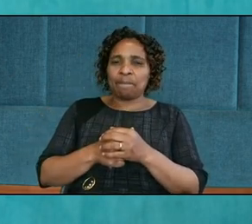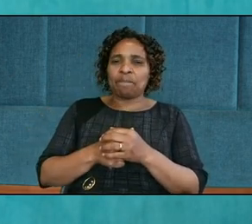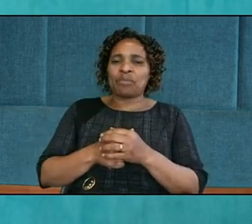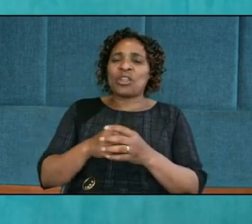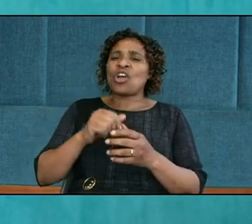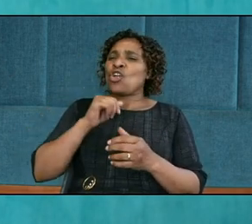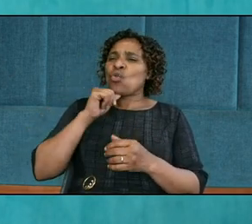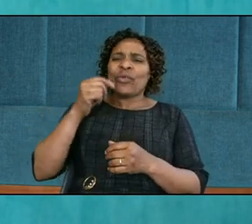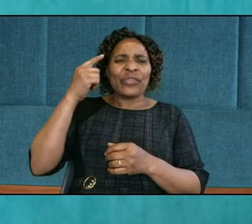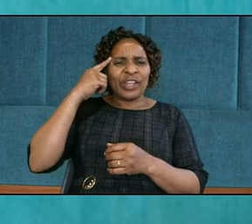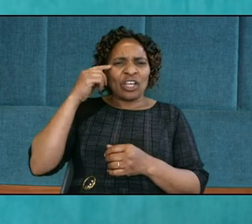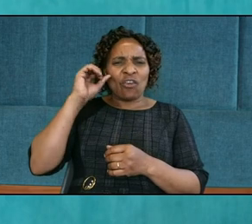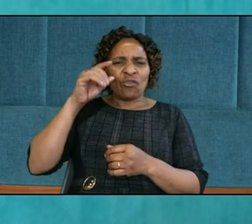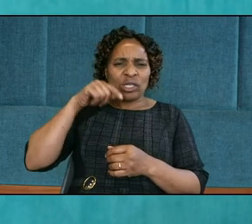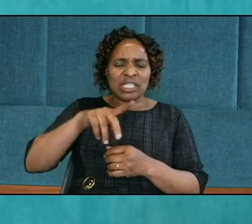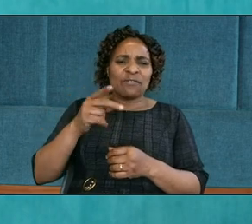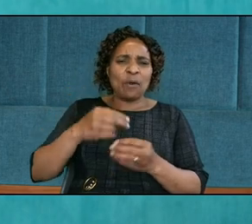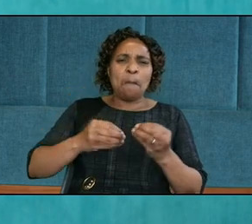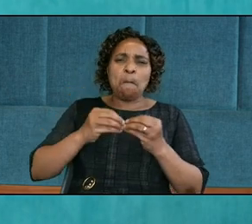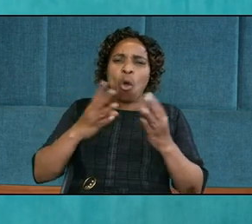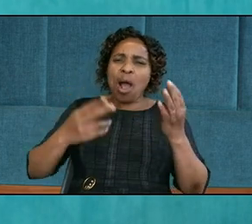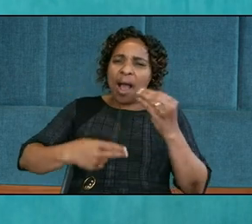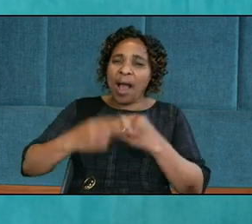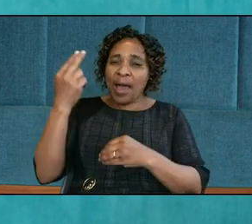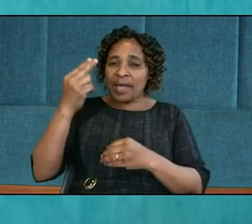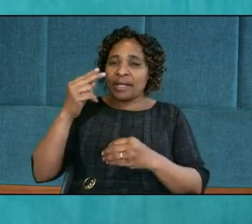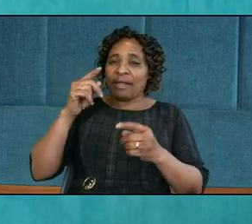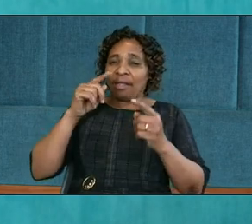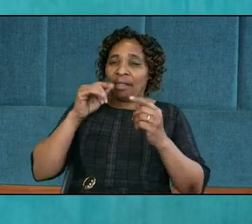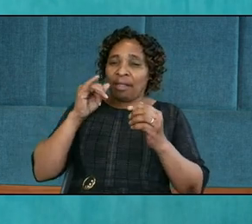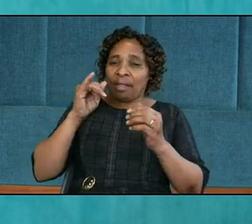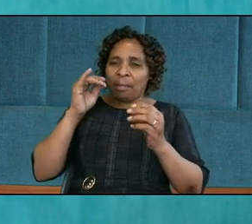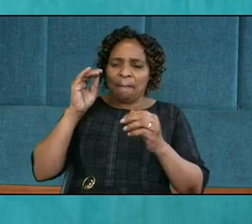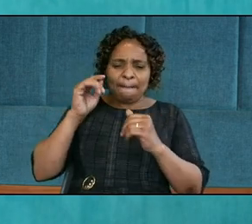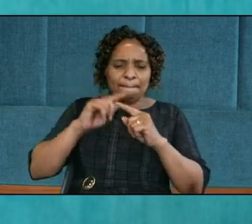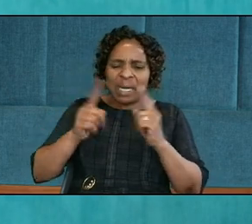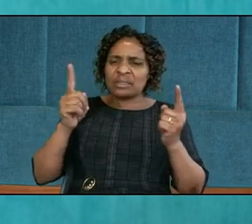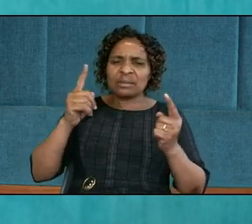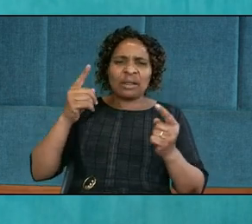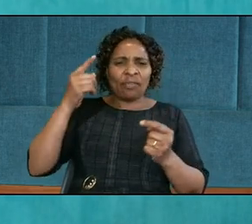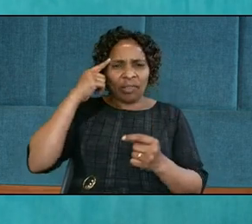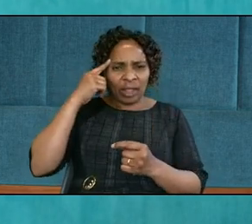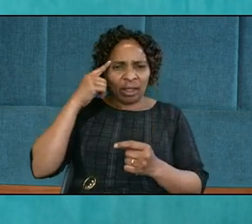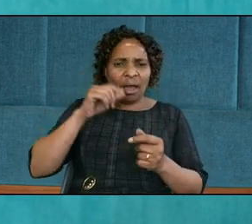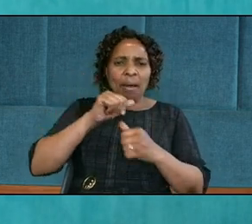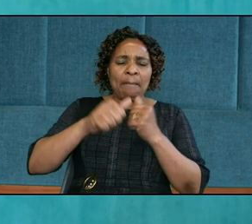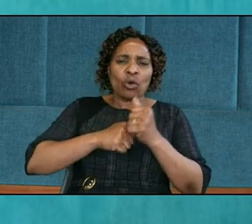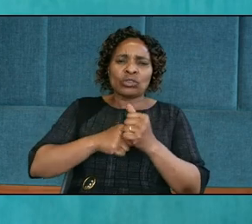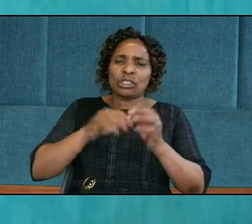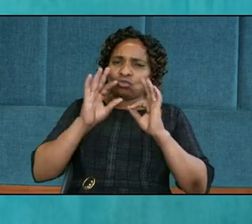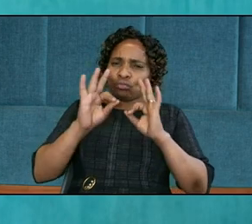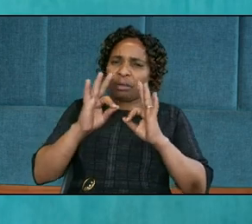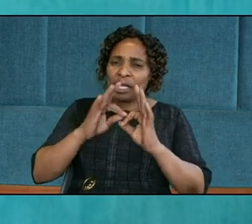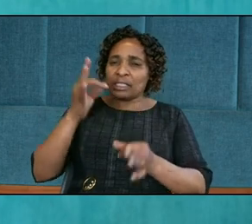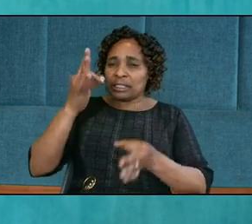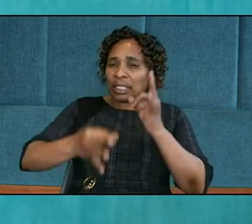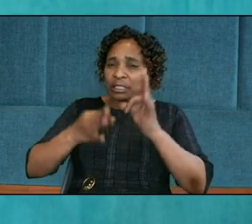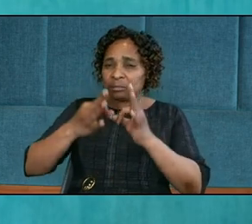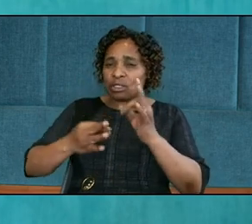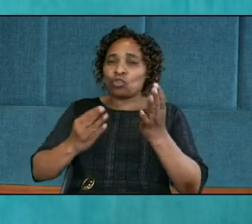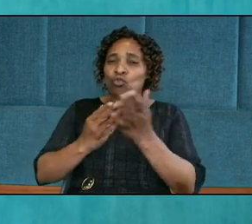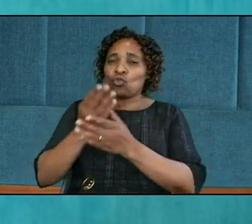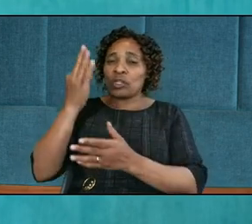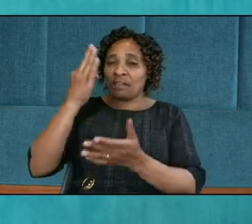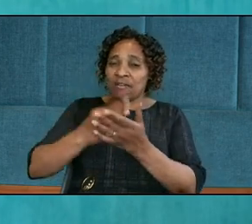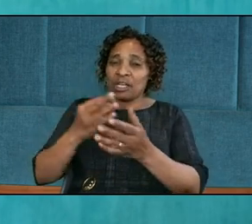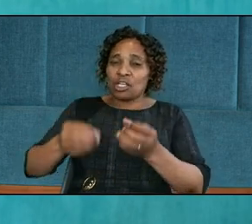not think of yourselves more highly than you ought, but rather think of yourself with sober judgment in accordance to the faith God has